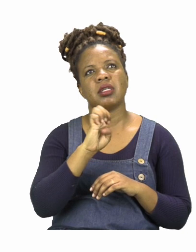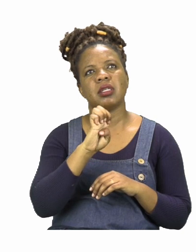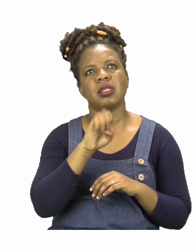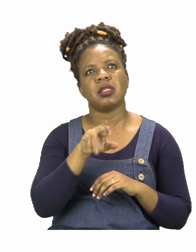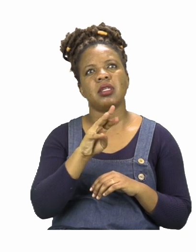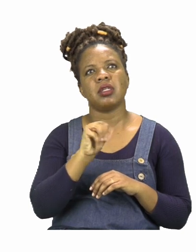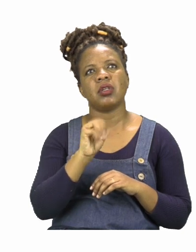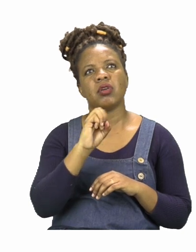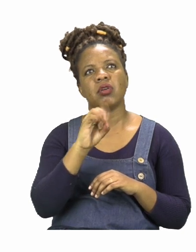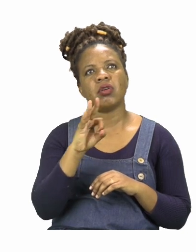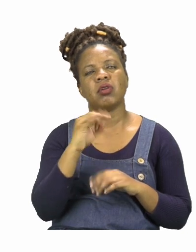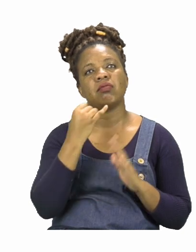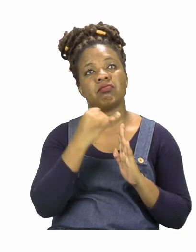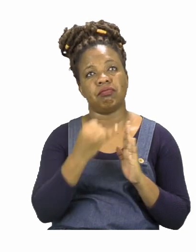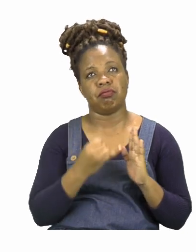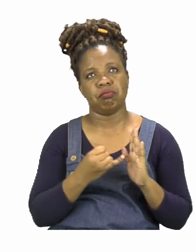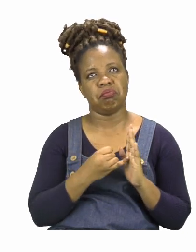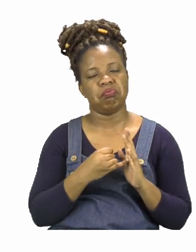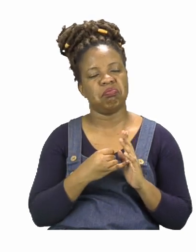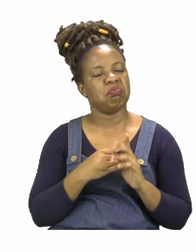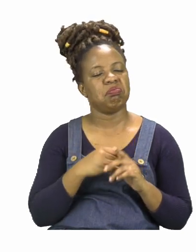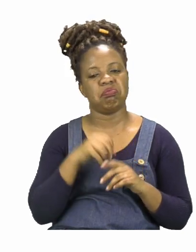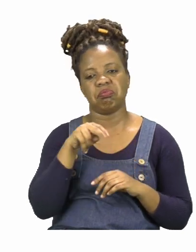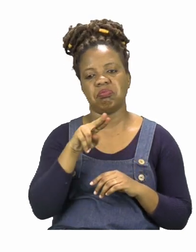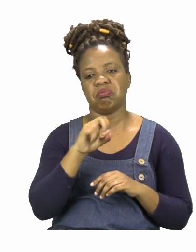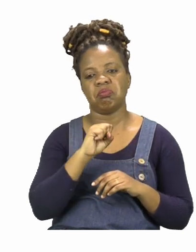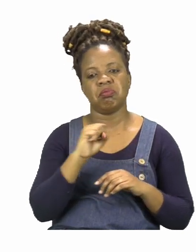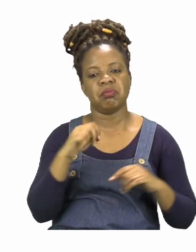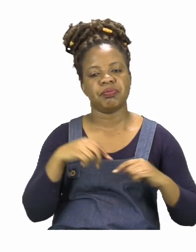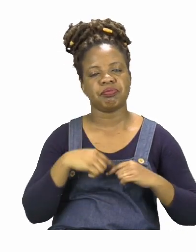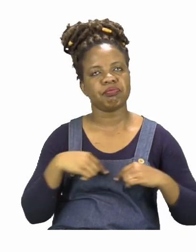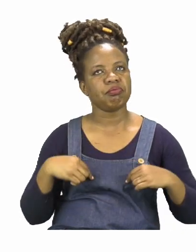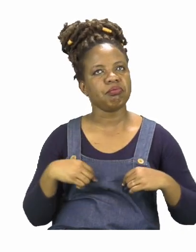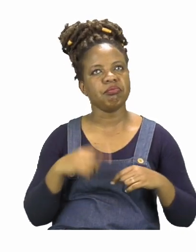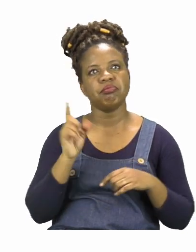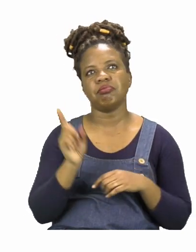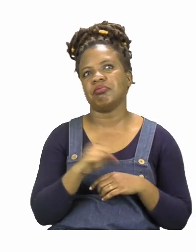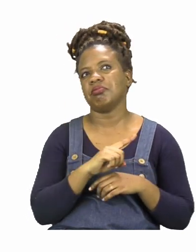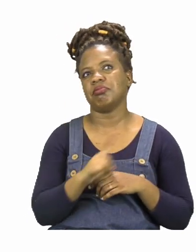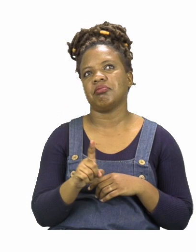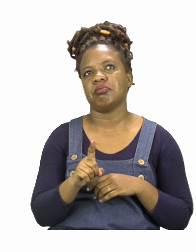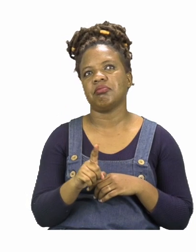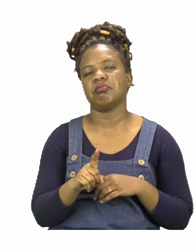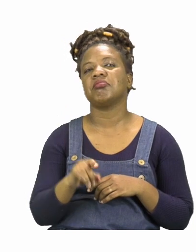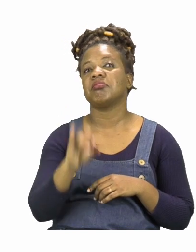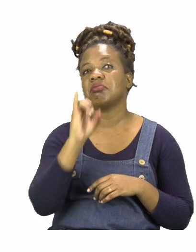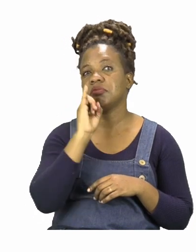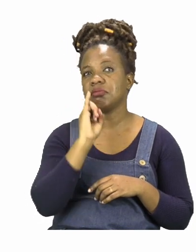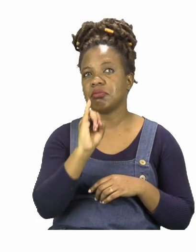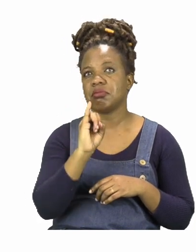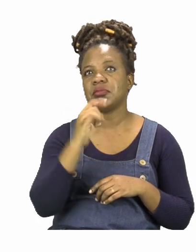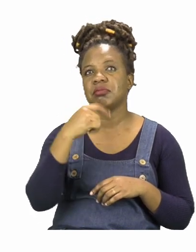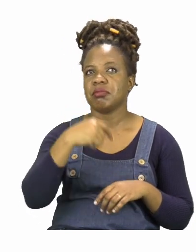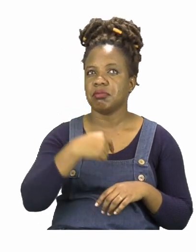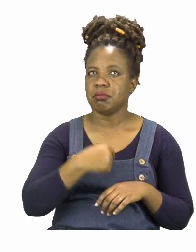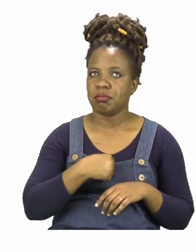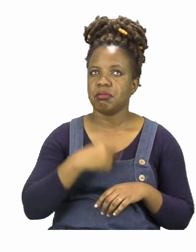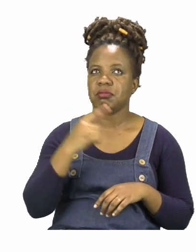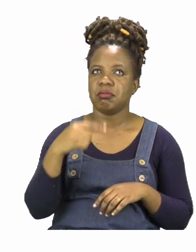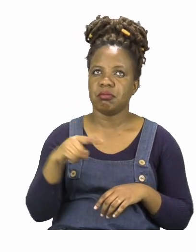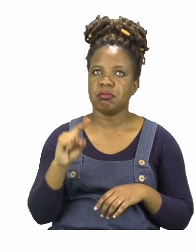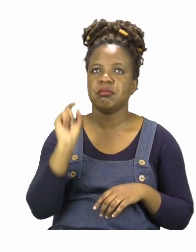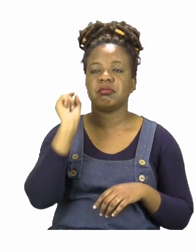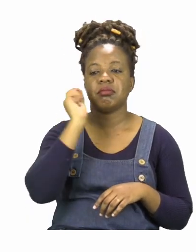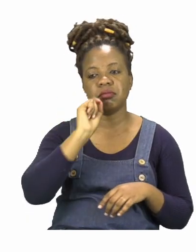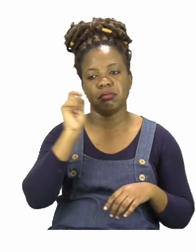Art. Yes, that is the correct one. So, I would like you to please use the word